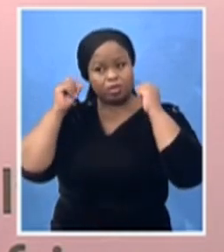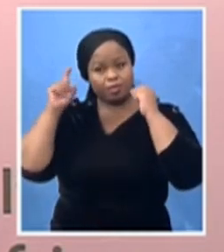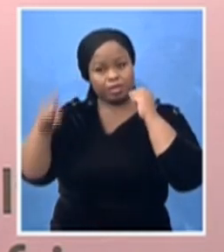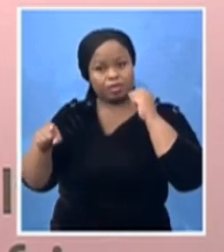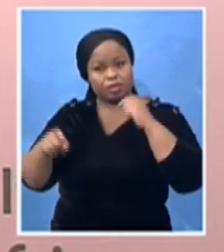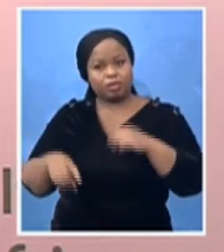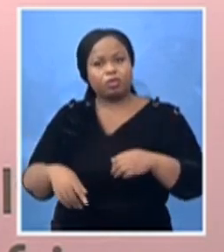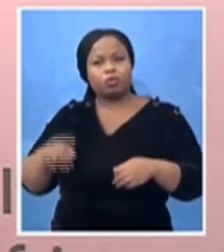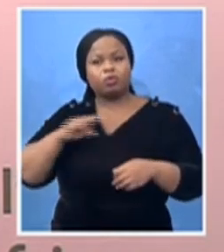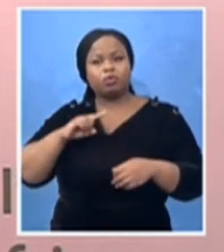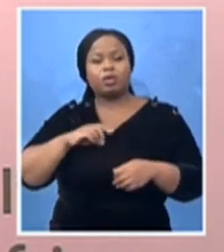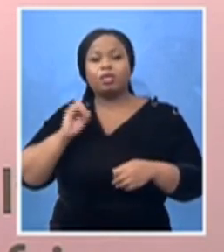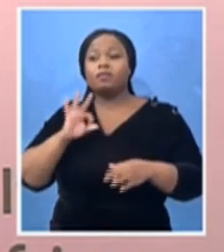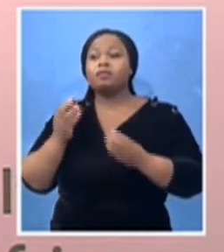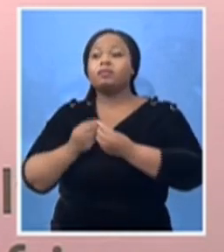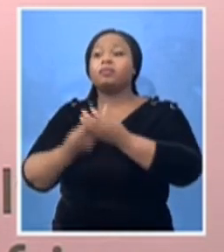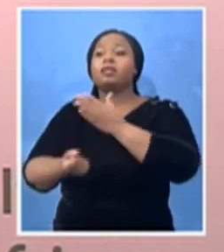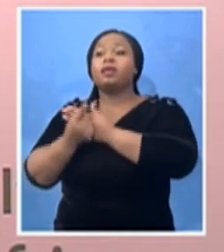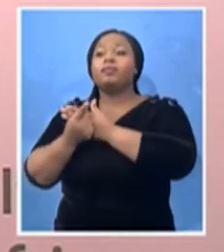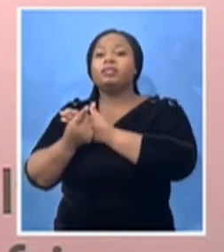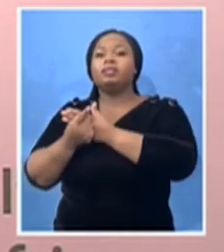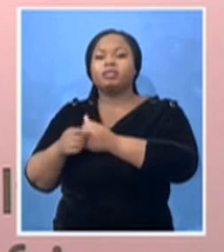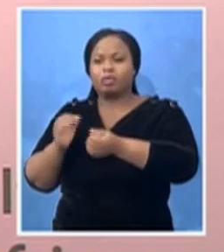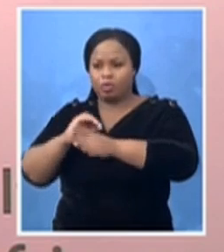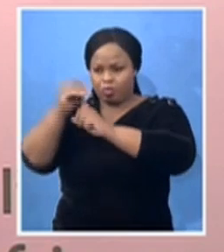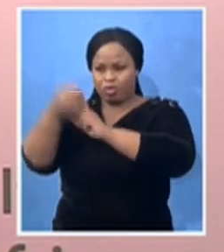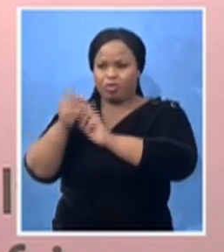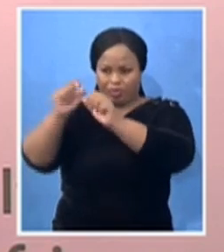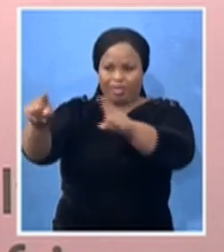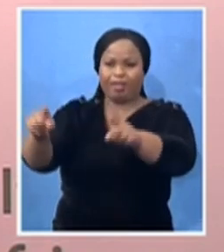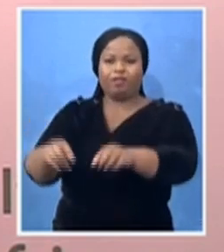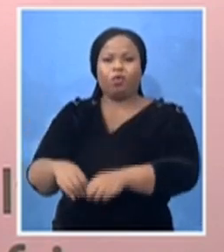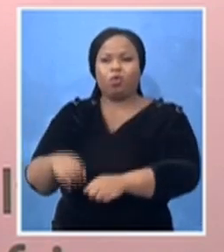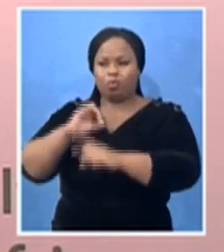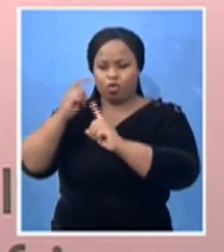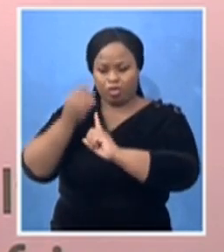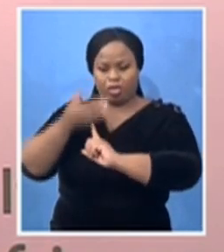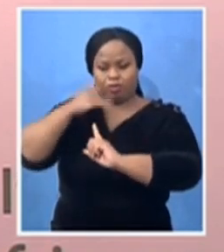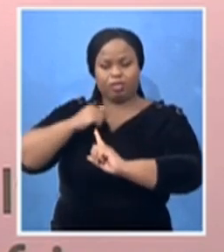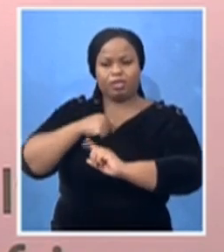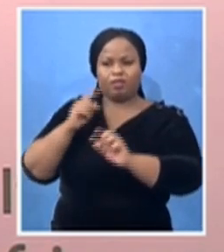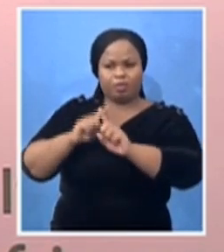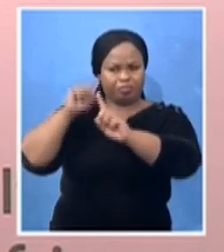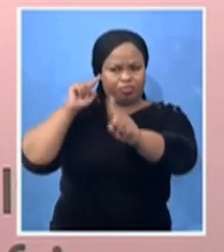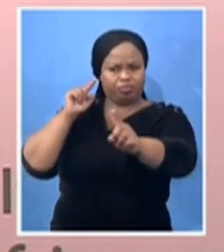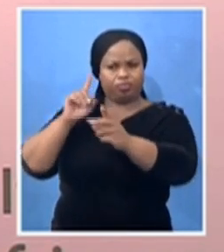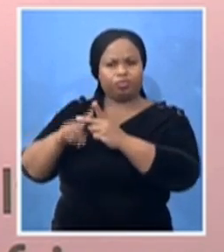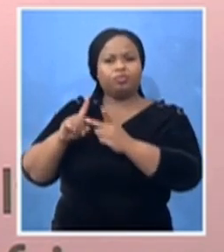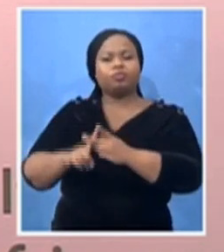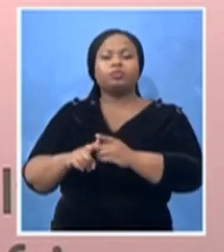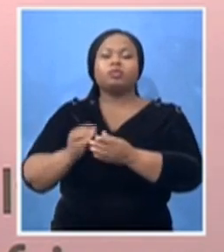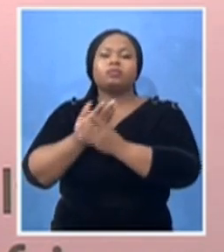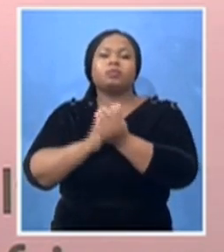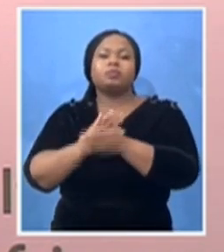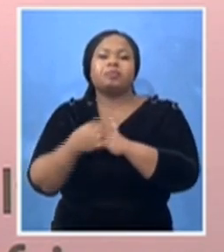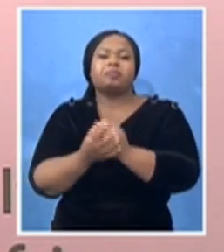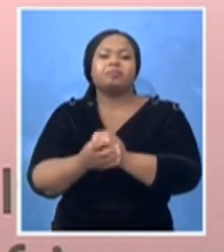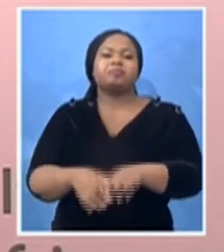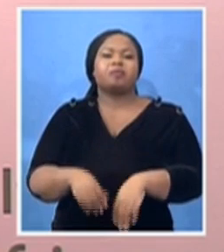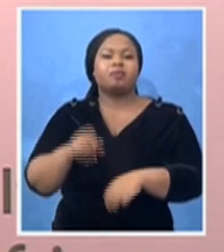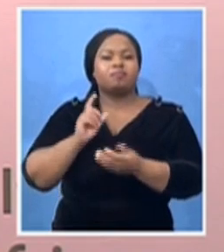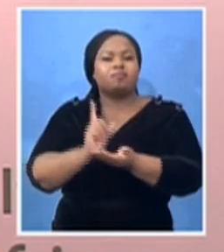of protection. Keep the distance, sanitize your hands, wash your hands. This is the kind of culture we need to now